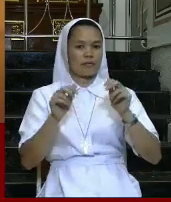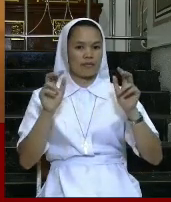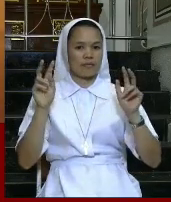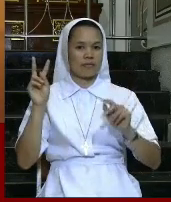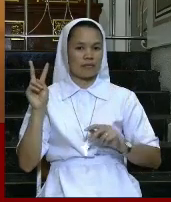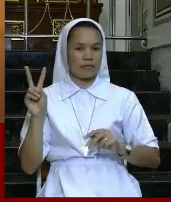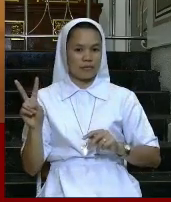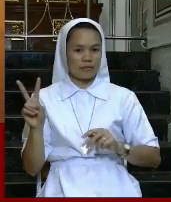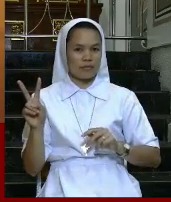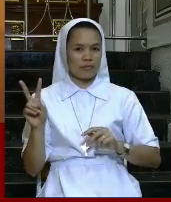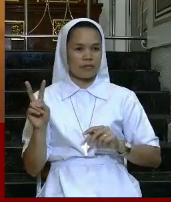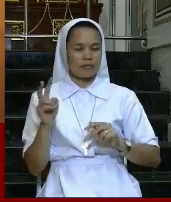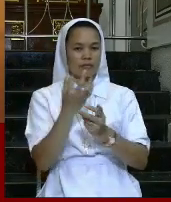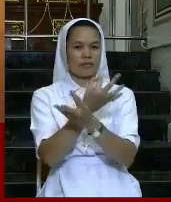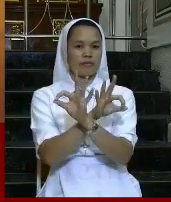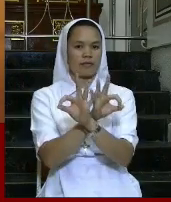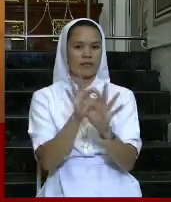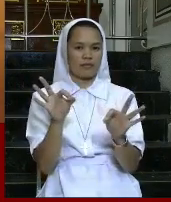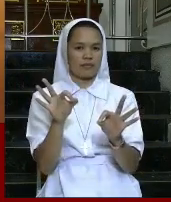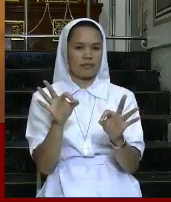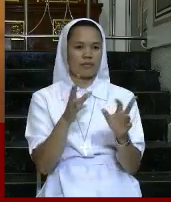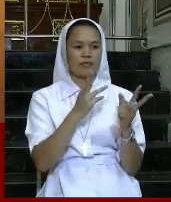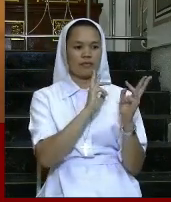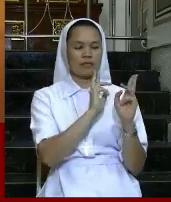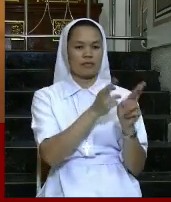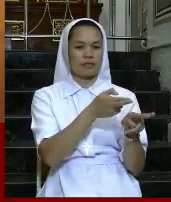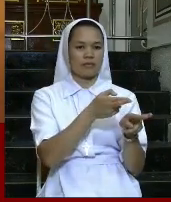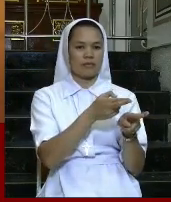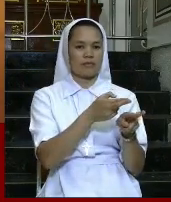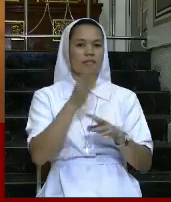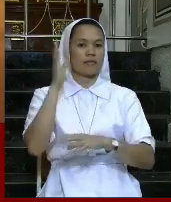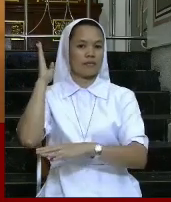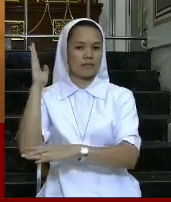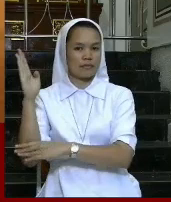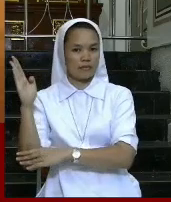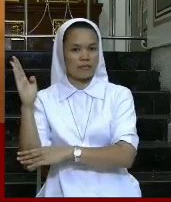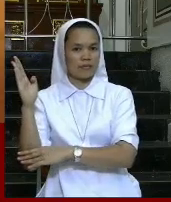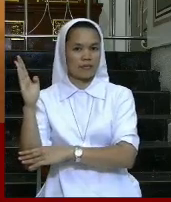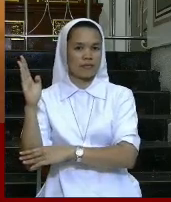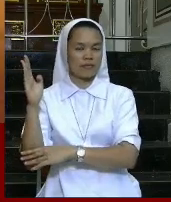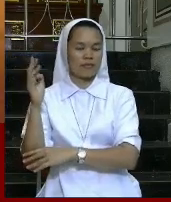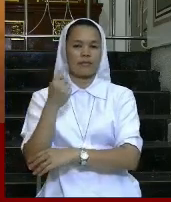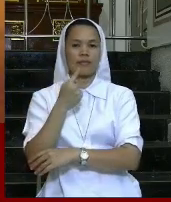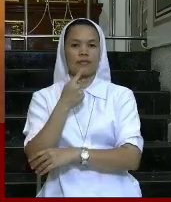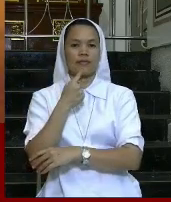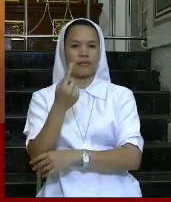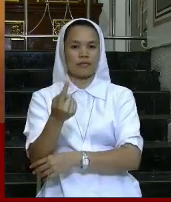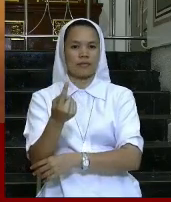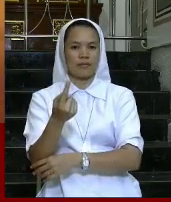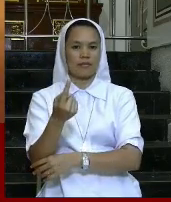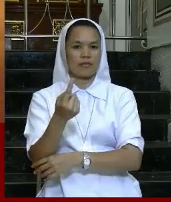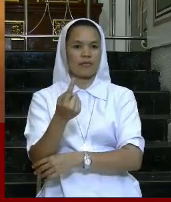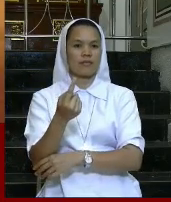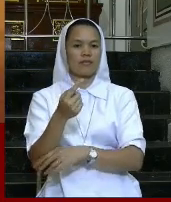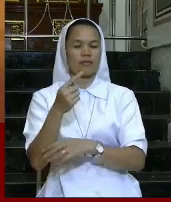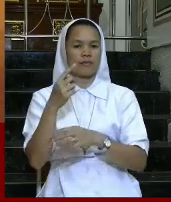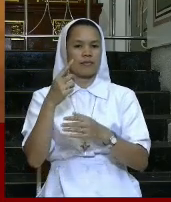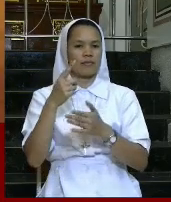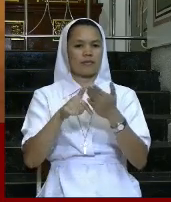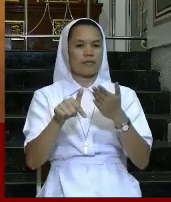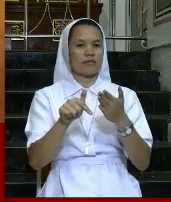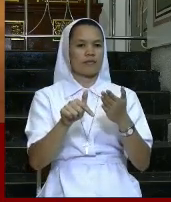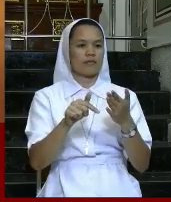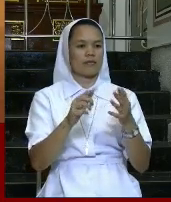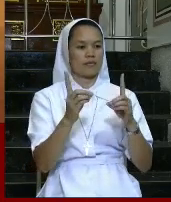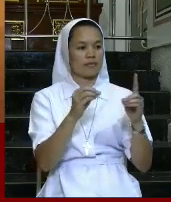you want me to release to you? They answered, Barabbas. Pilate said to them, then what shall I do with